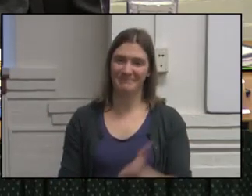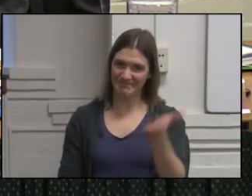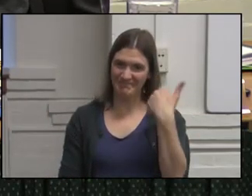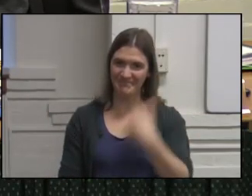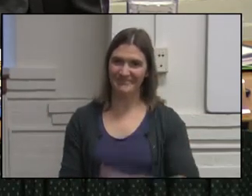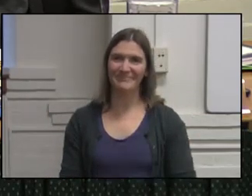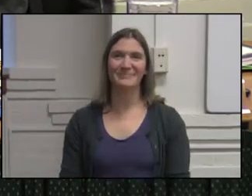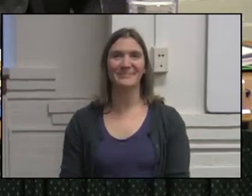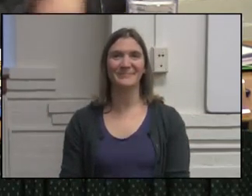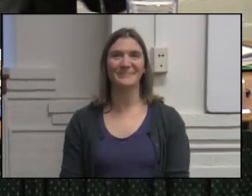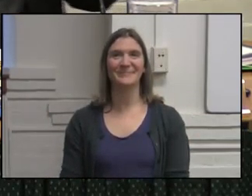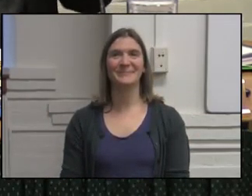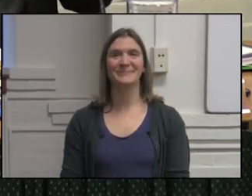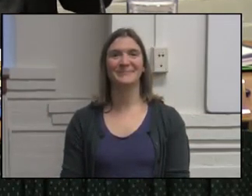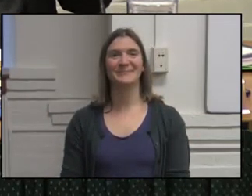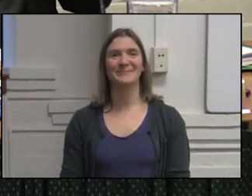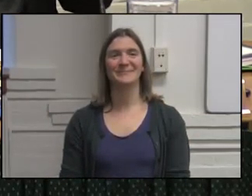Ron.